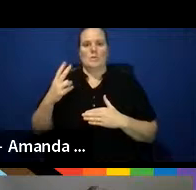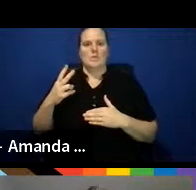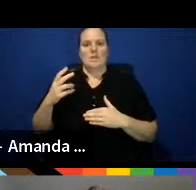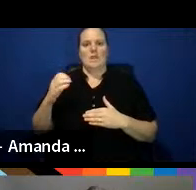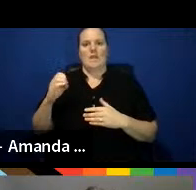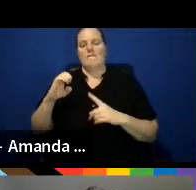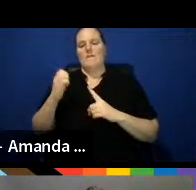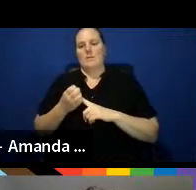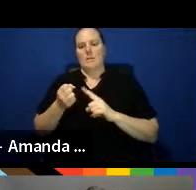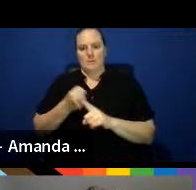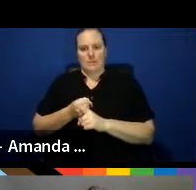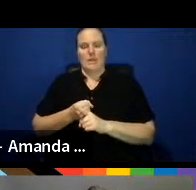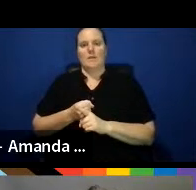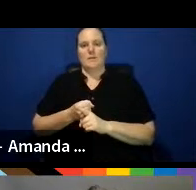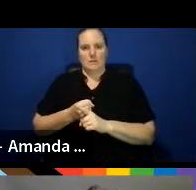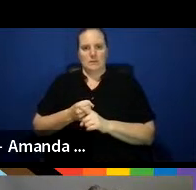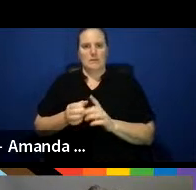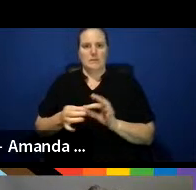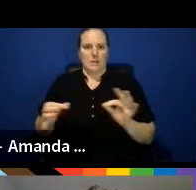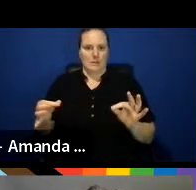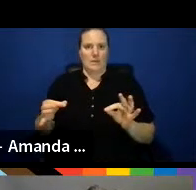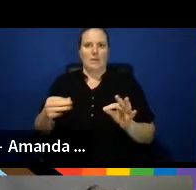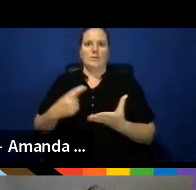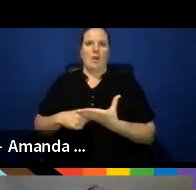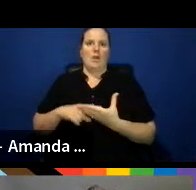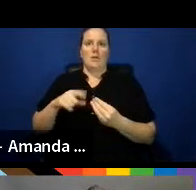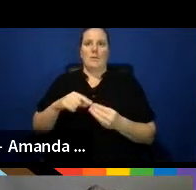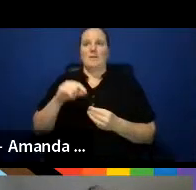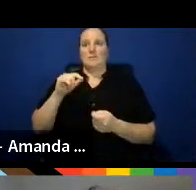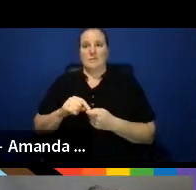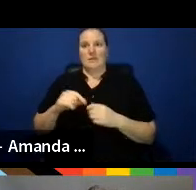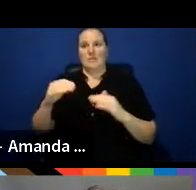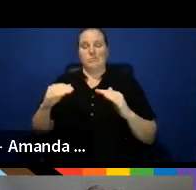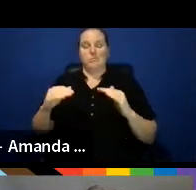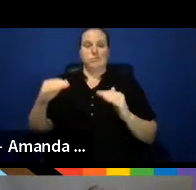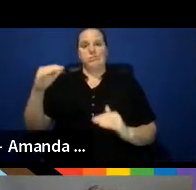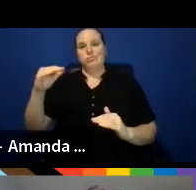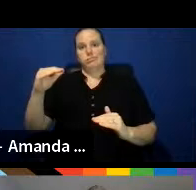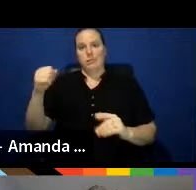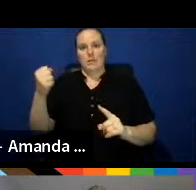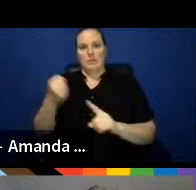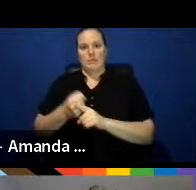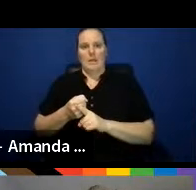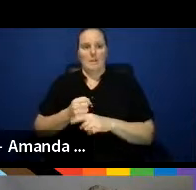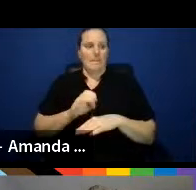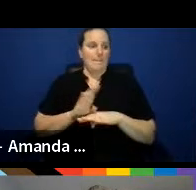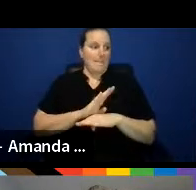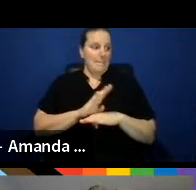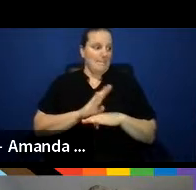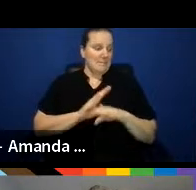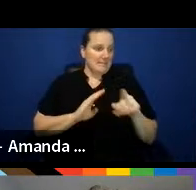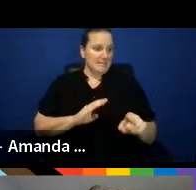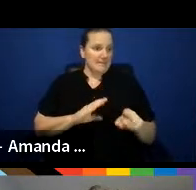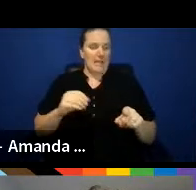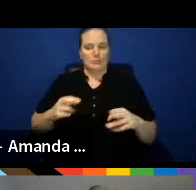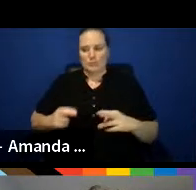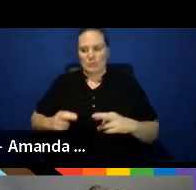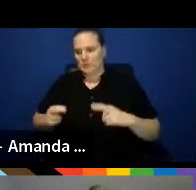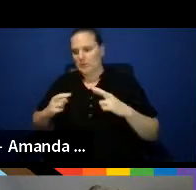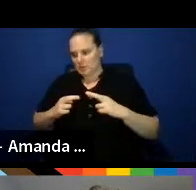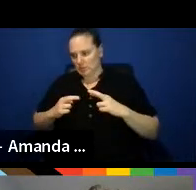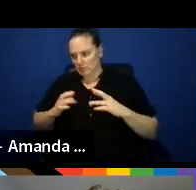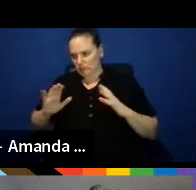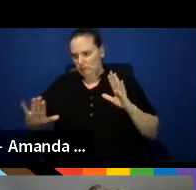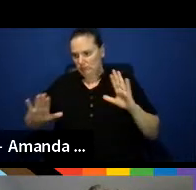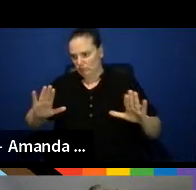environmental impact statement does talk about specifically the disproportionate impact between businesses and residences